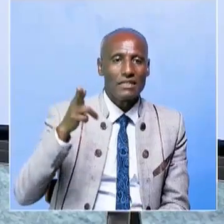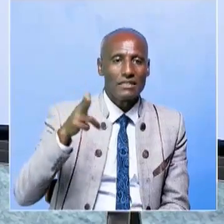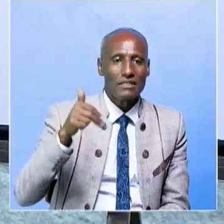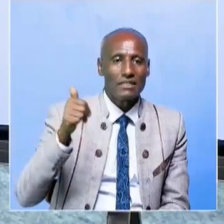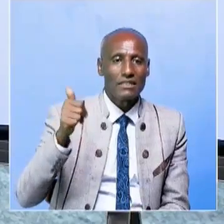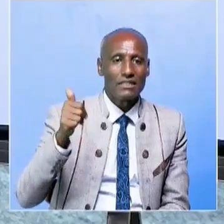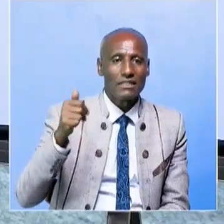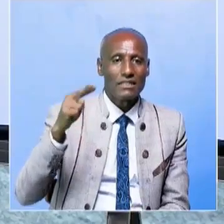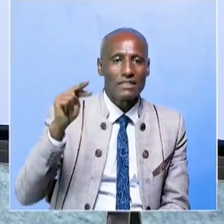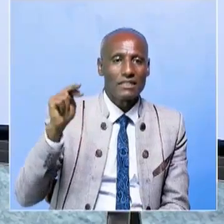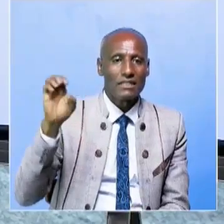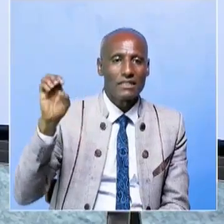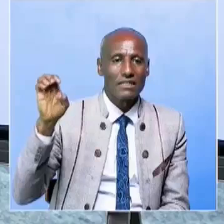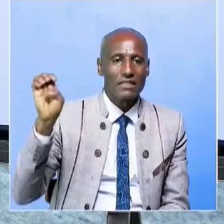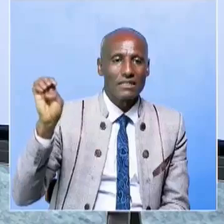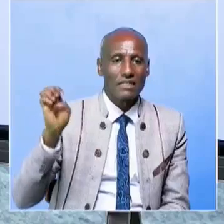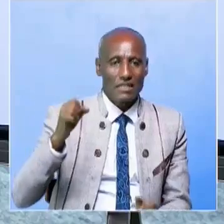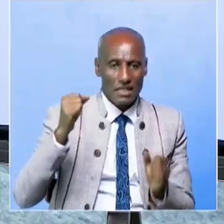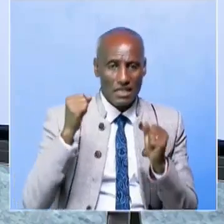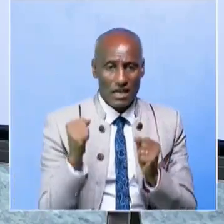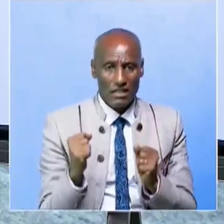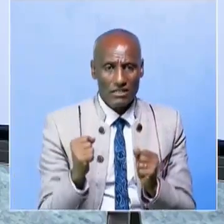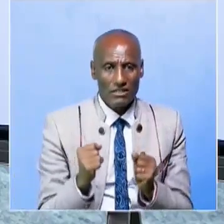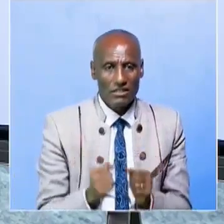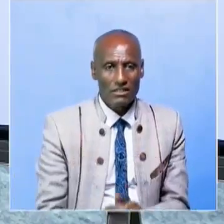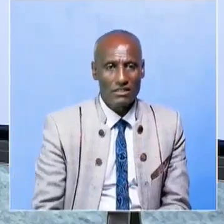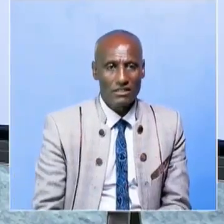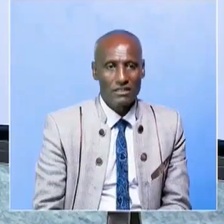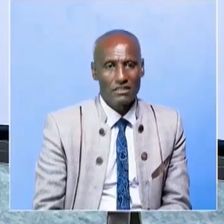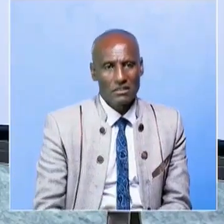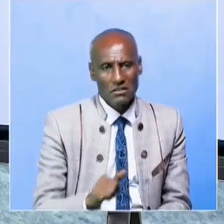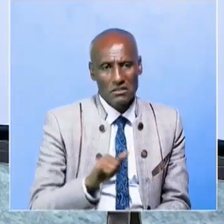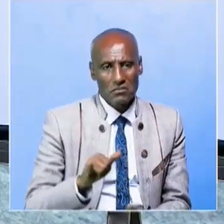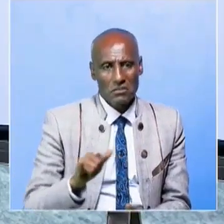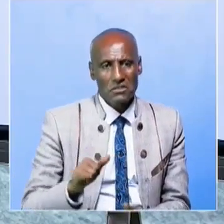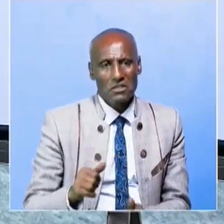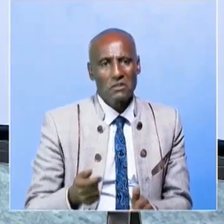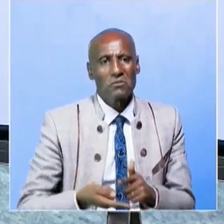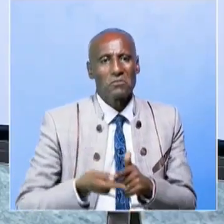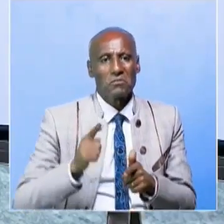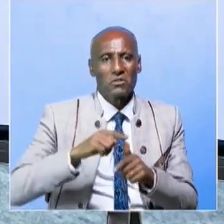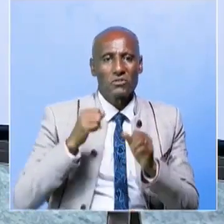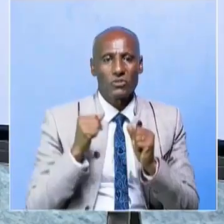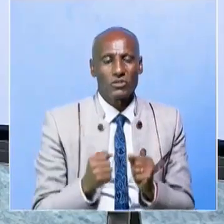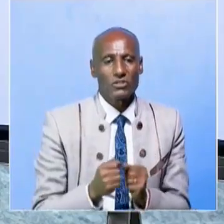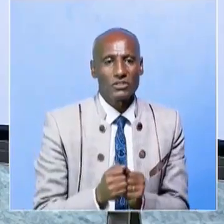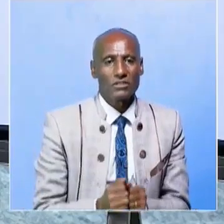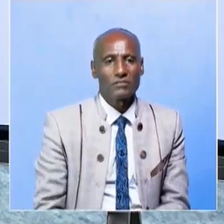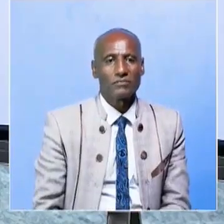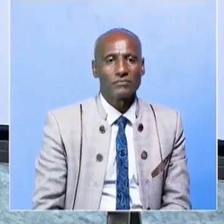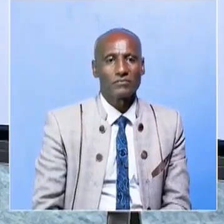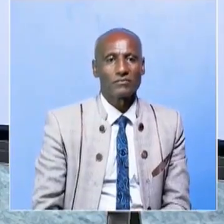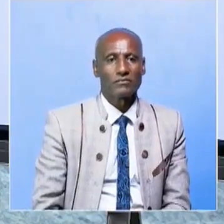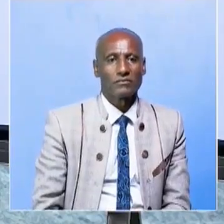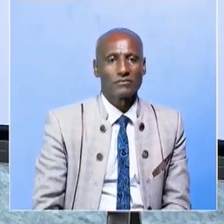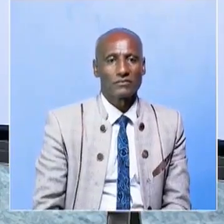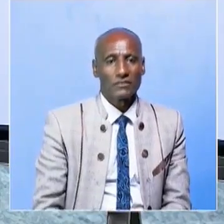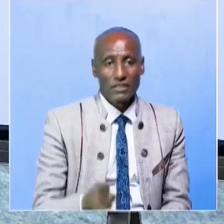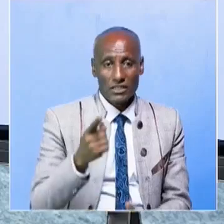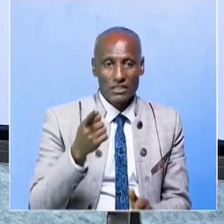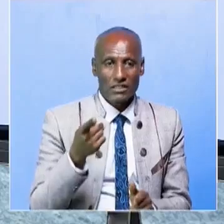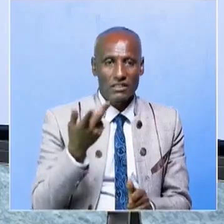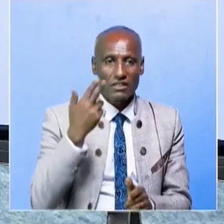What does it mean to enhance? It is kind of similar to restoration. Restoration is